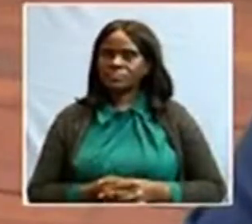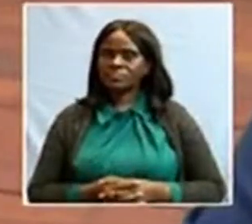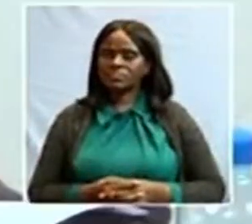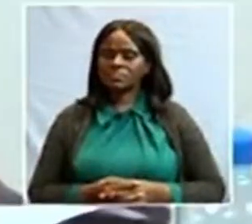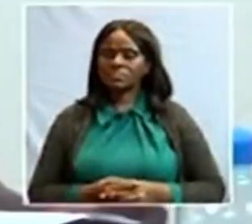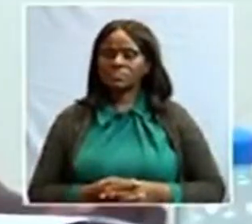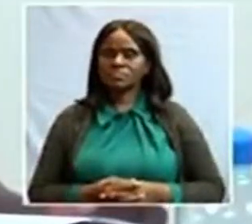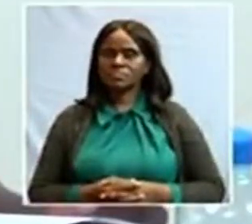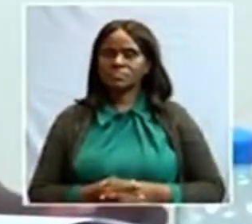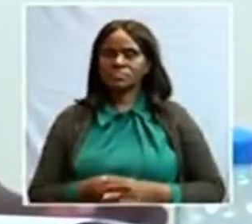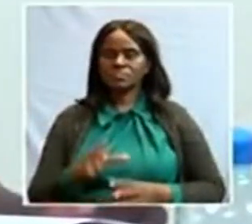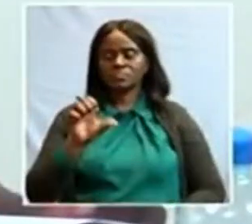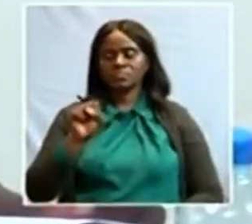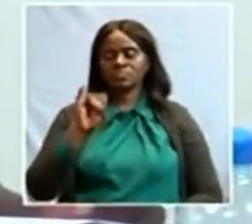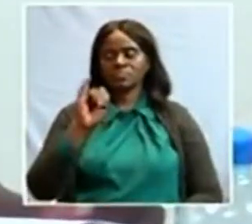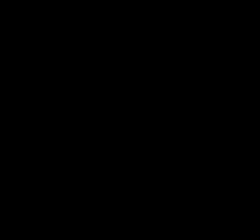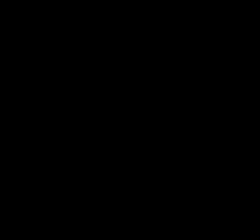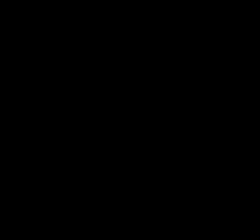Honorable Member for Siavonga.